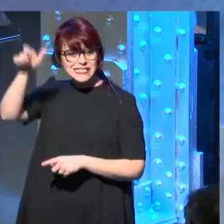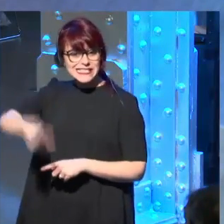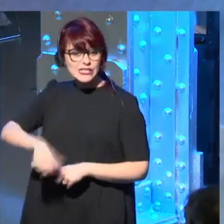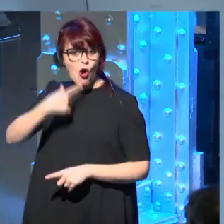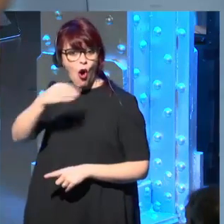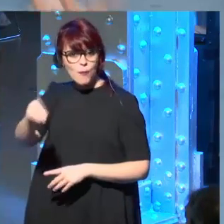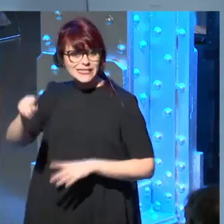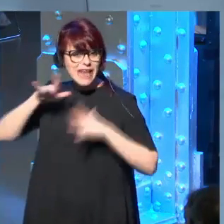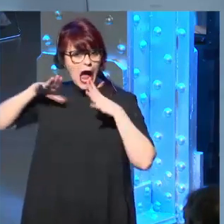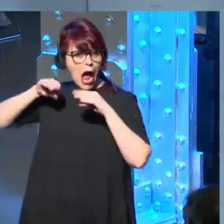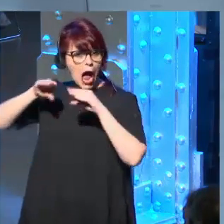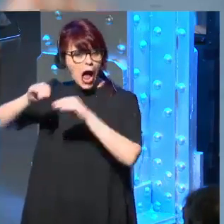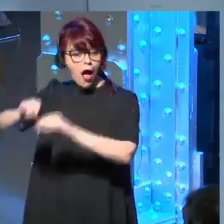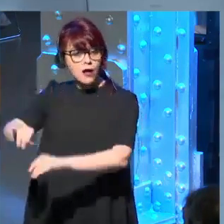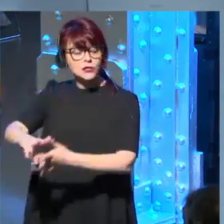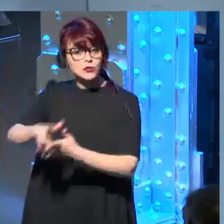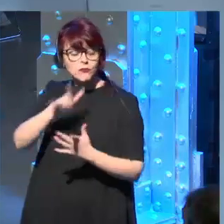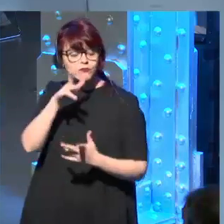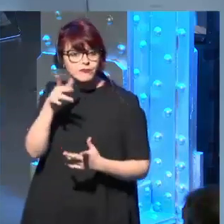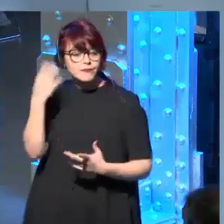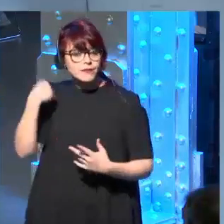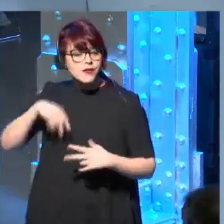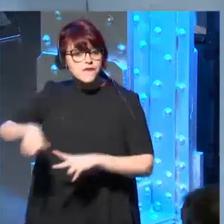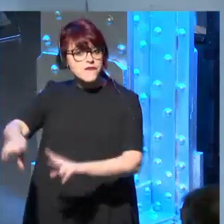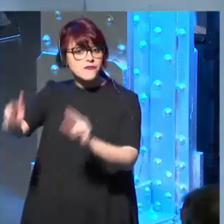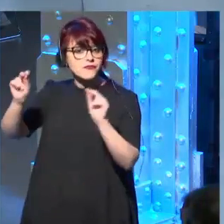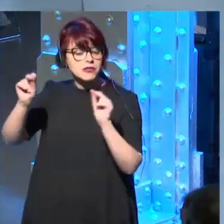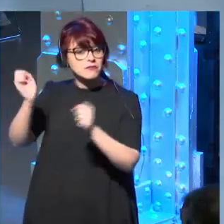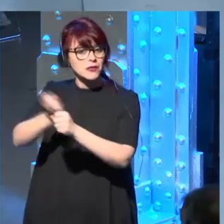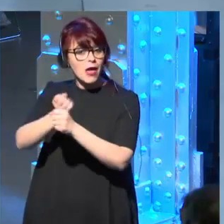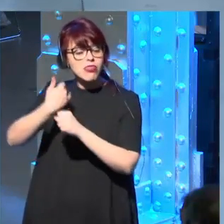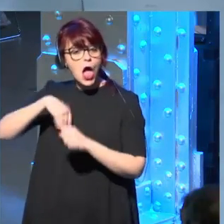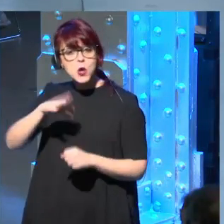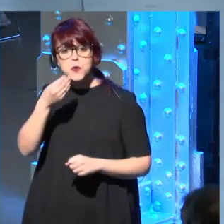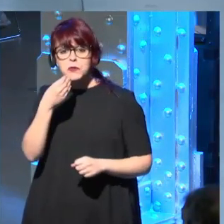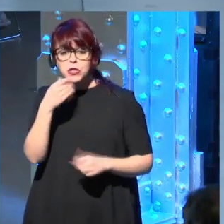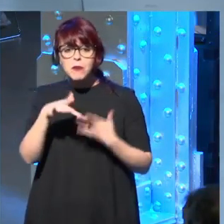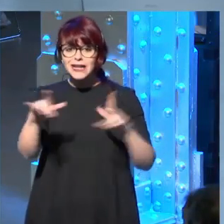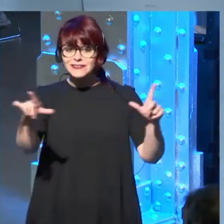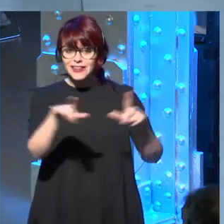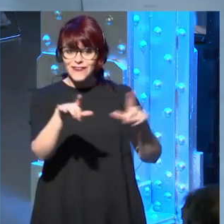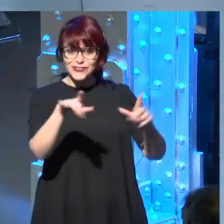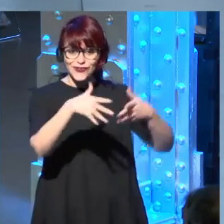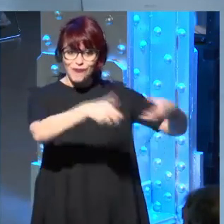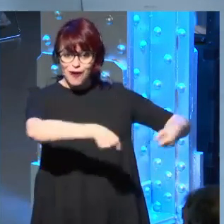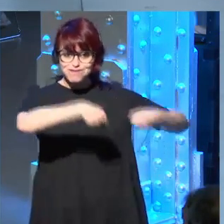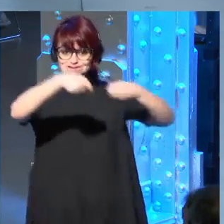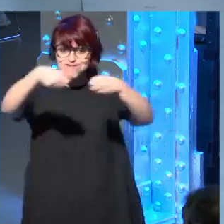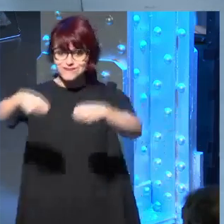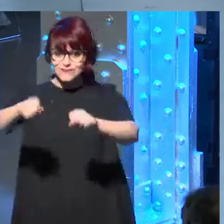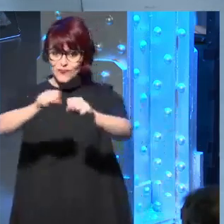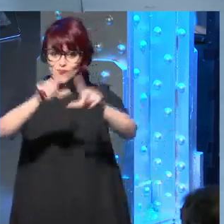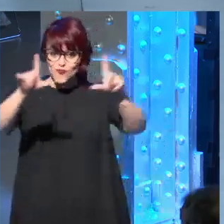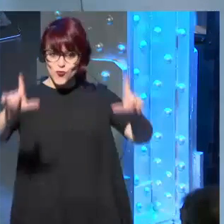had enjoyed their food, the stew they put on, and they had a portable TV, my God, now the well digger was